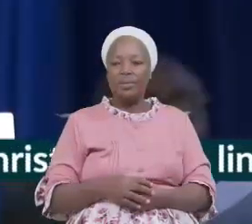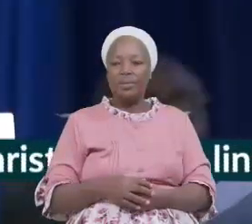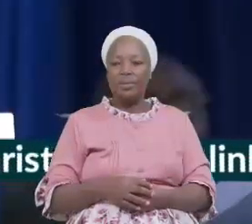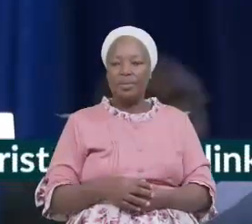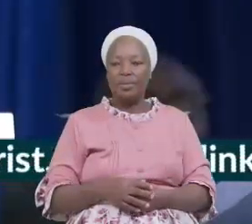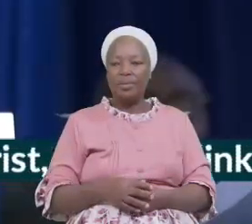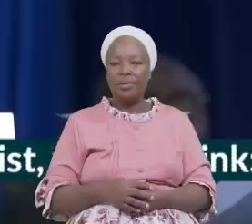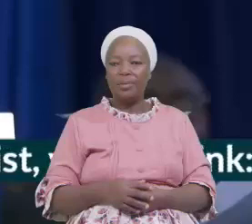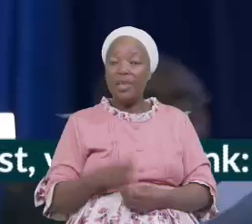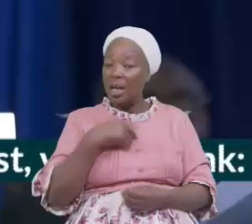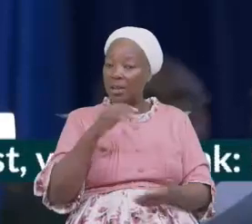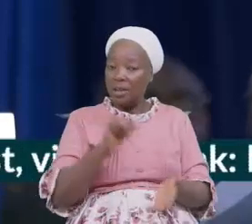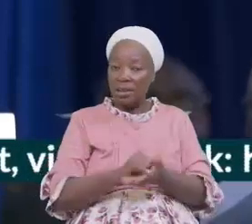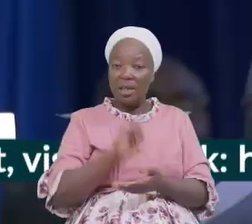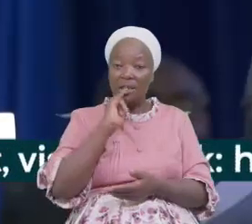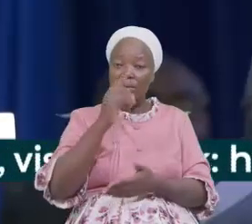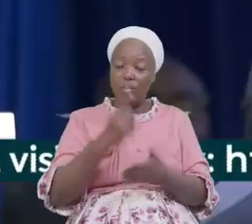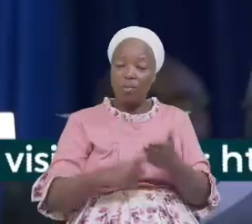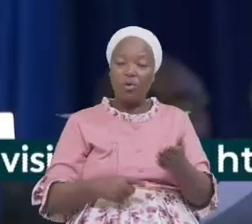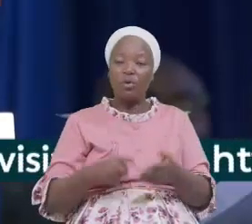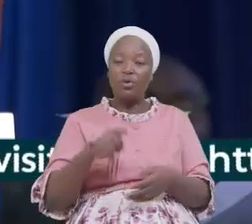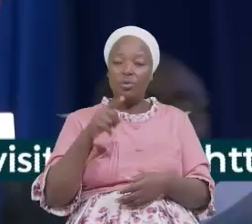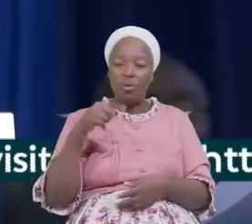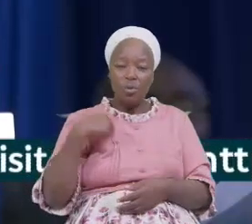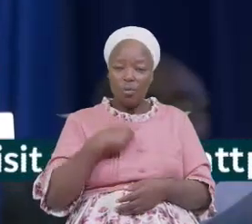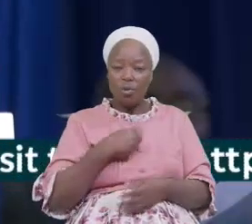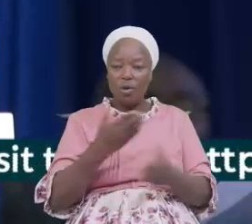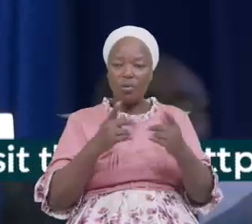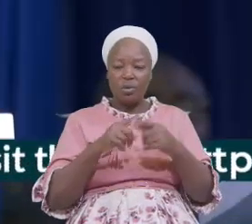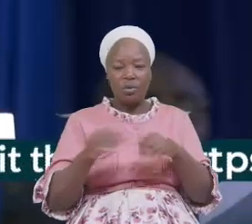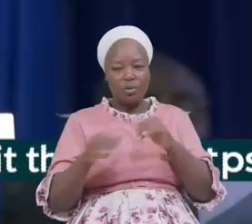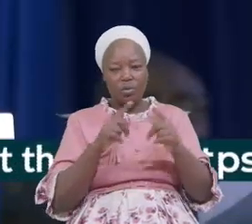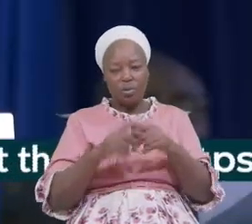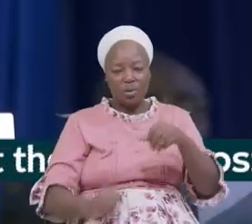And that's what we want to do to assist you.